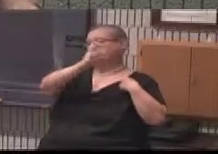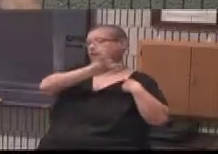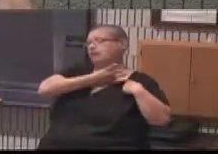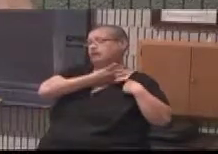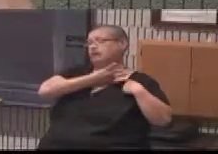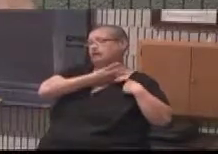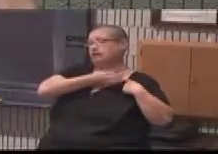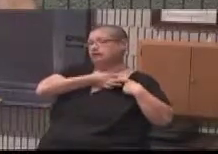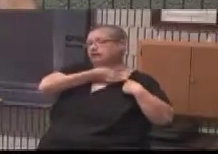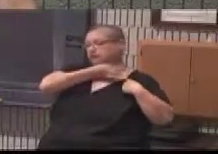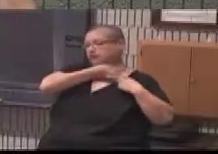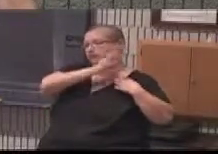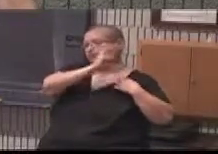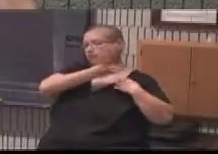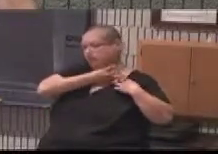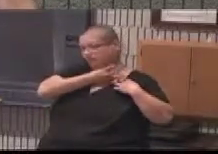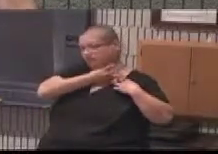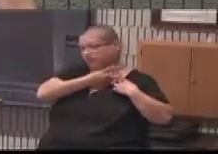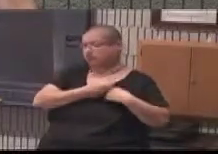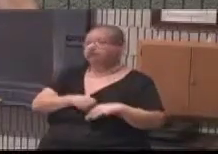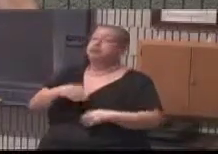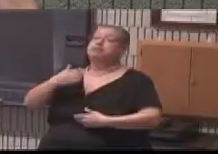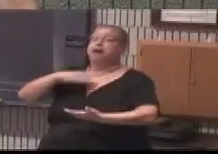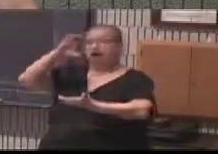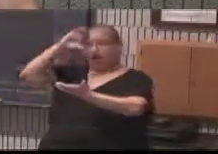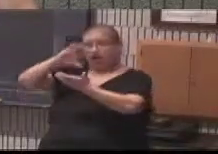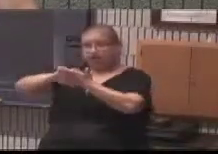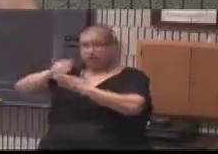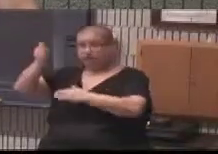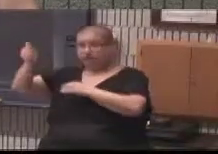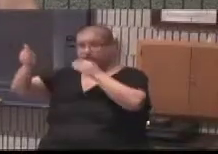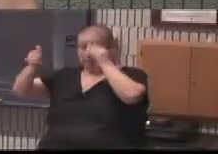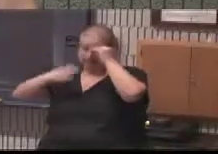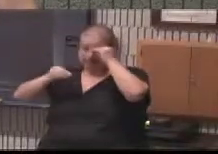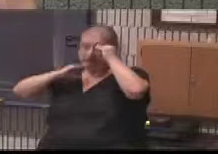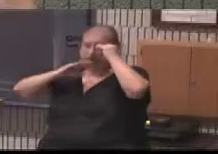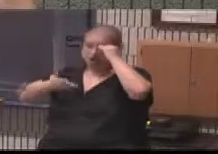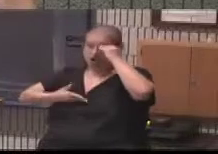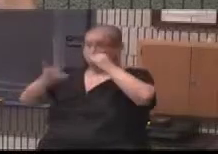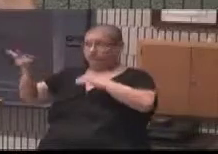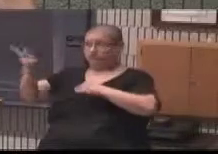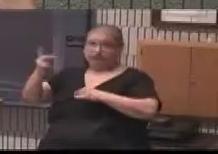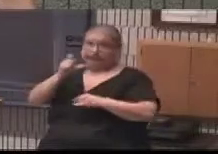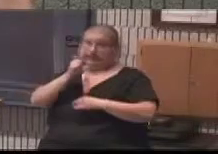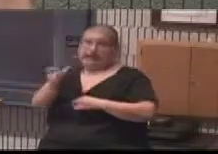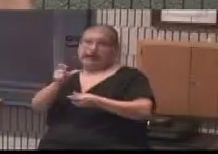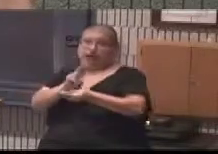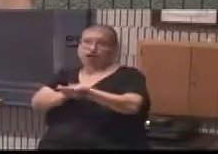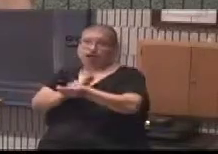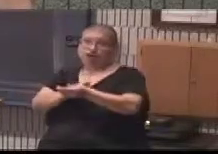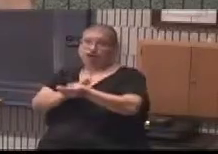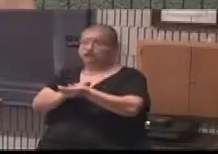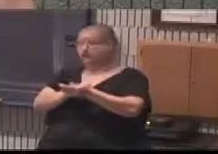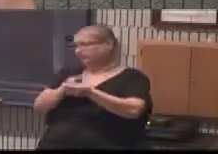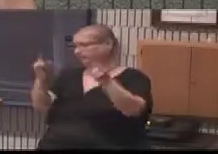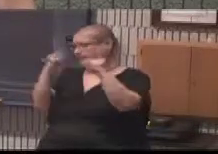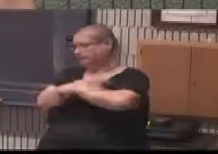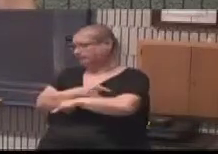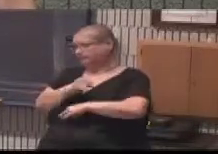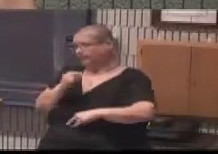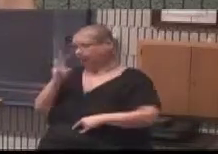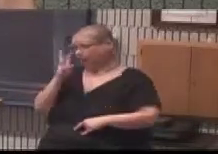cava. It involved my husband and my daughter, who are both not nurses, and that's kind of an irony in life,